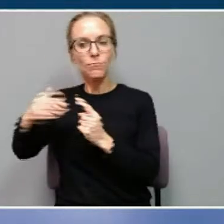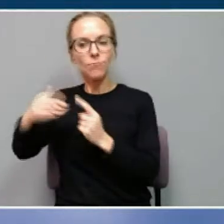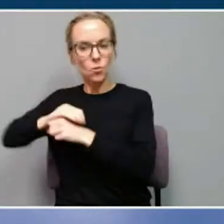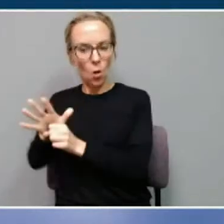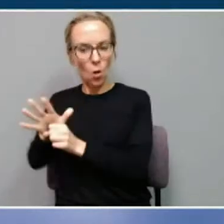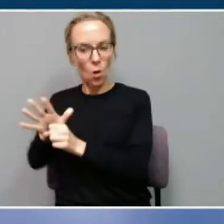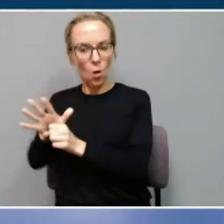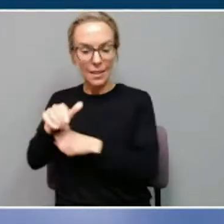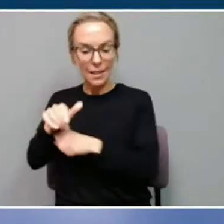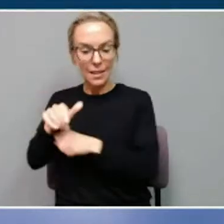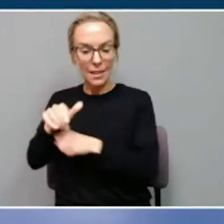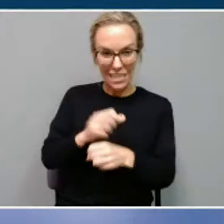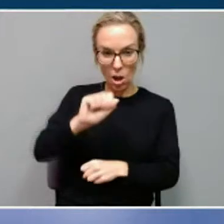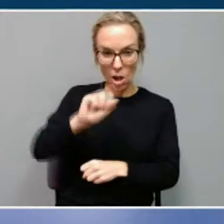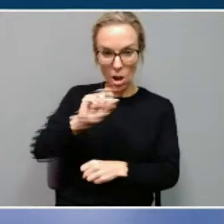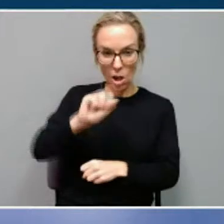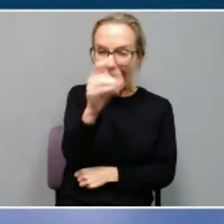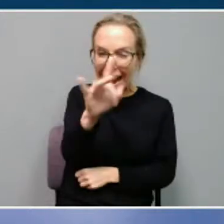August, we had